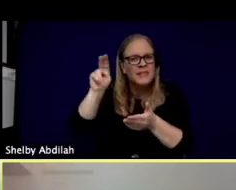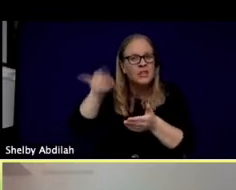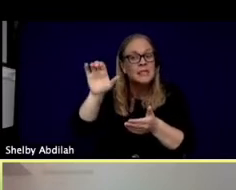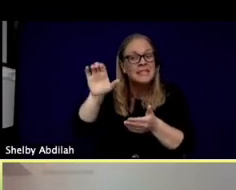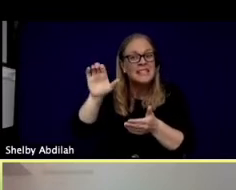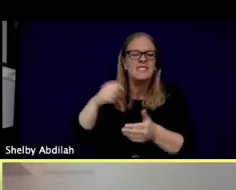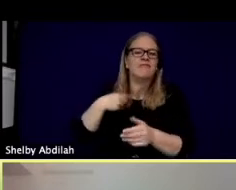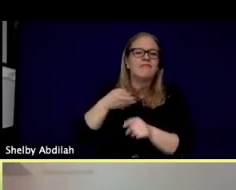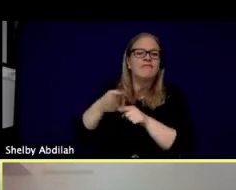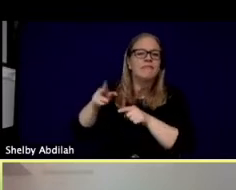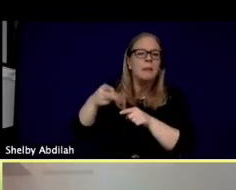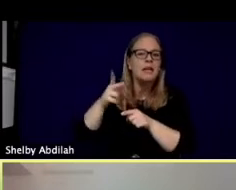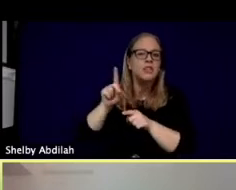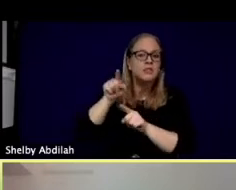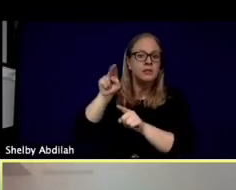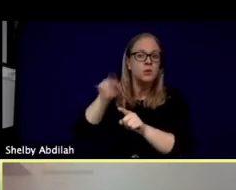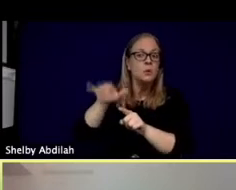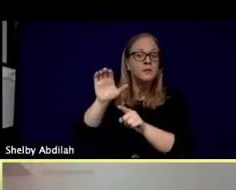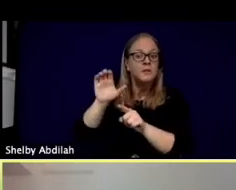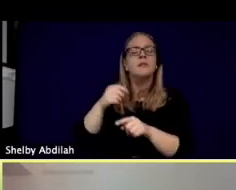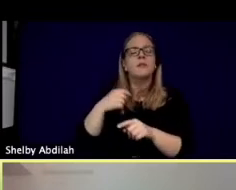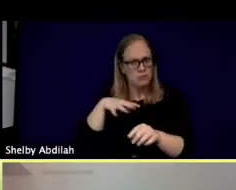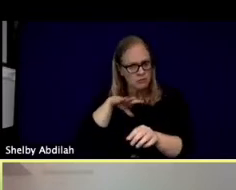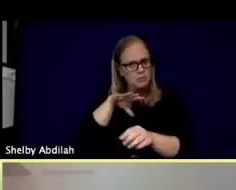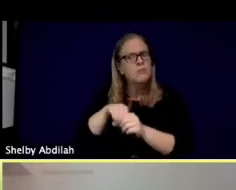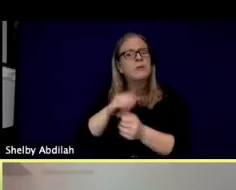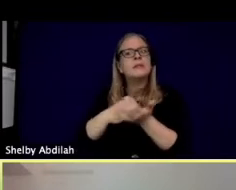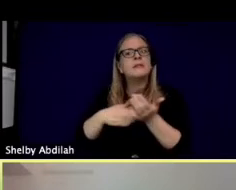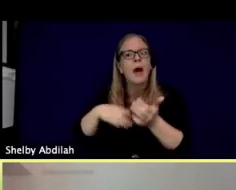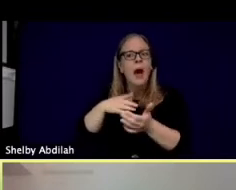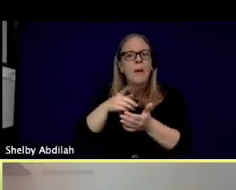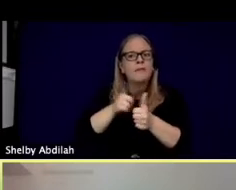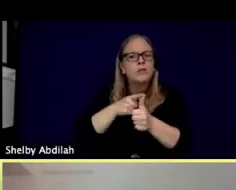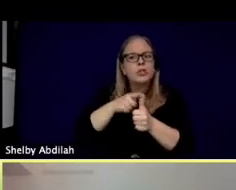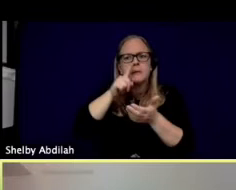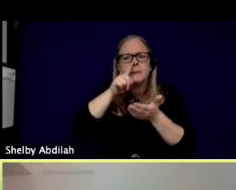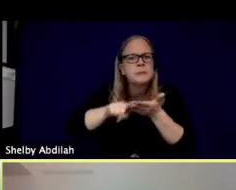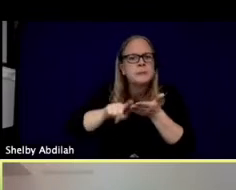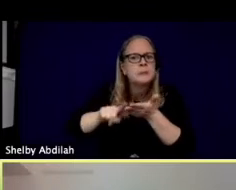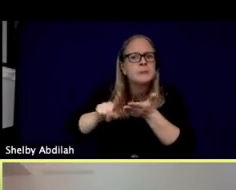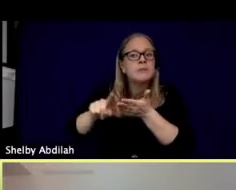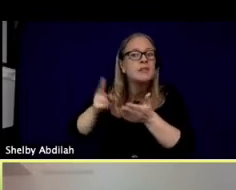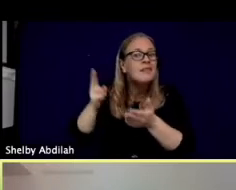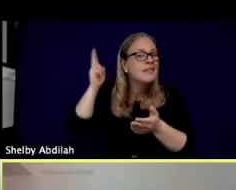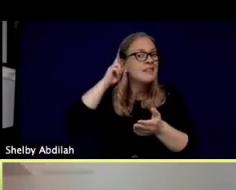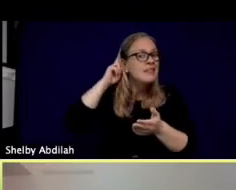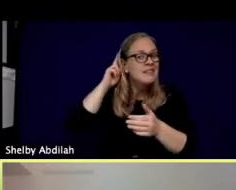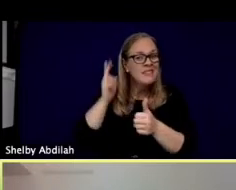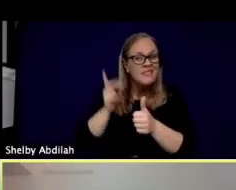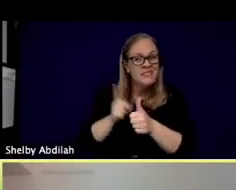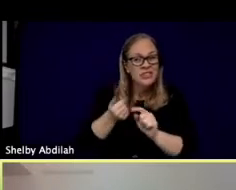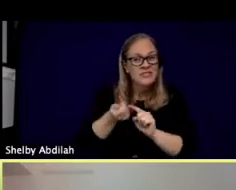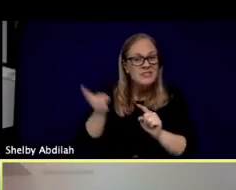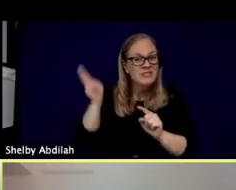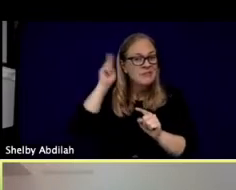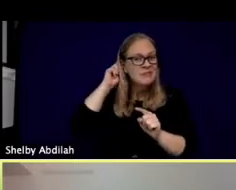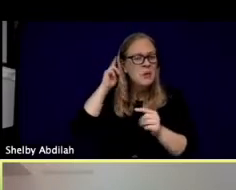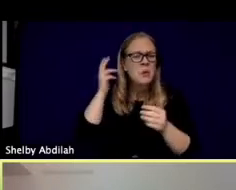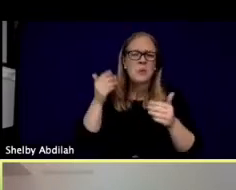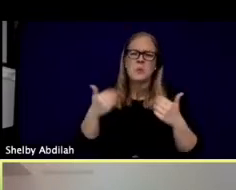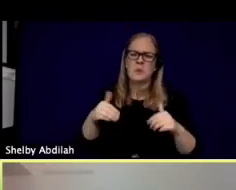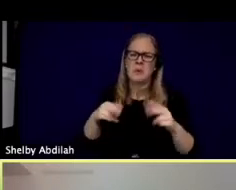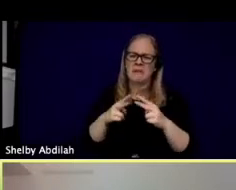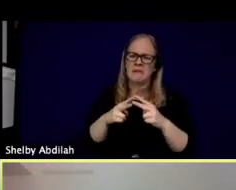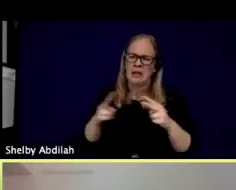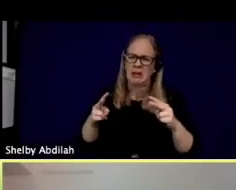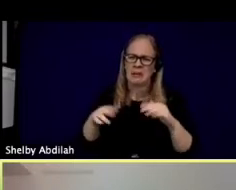my Ph.D., where the early implants were quite primitive, actually. But now I can tell